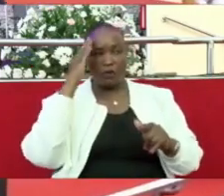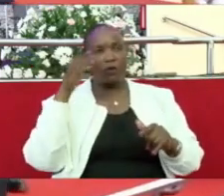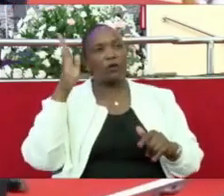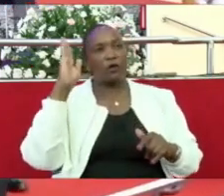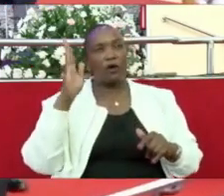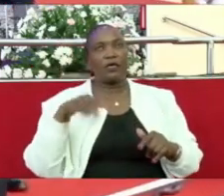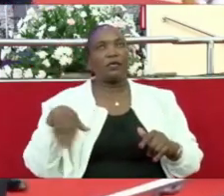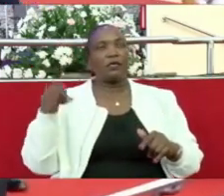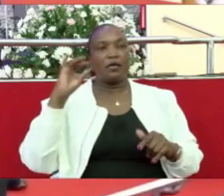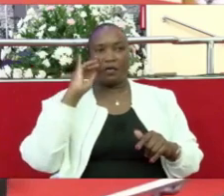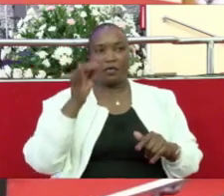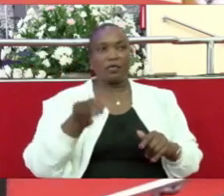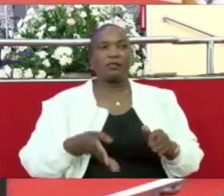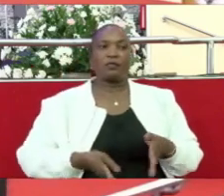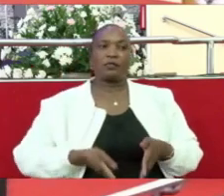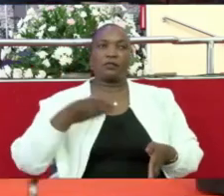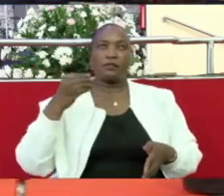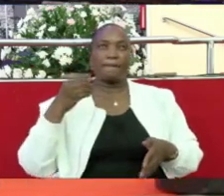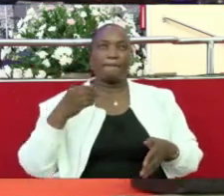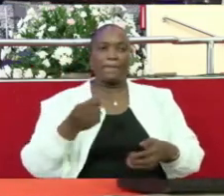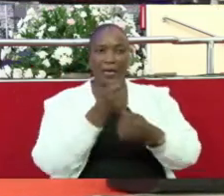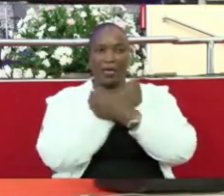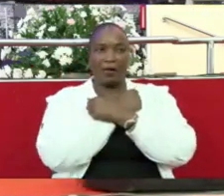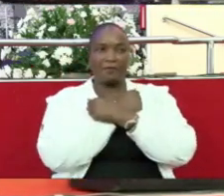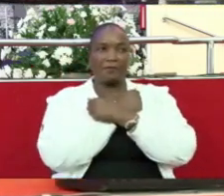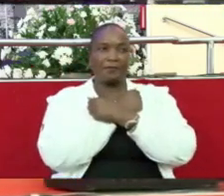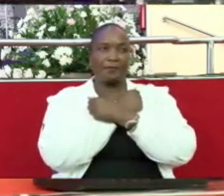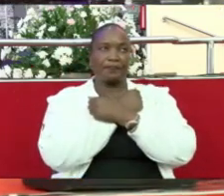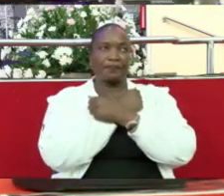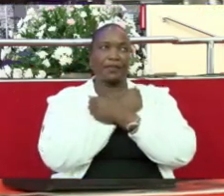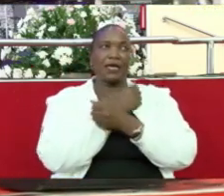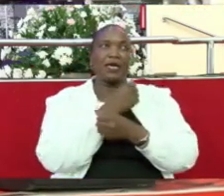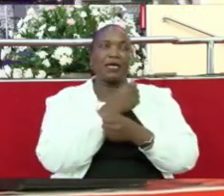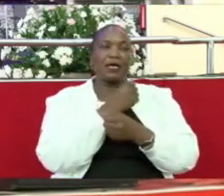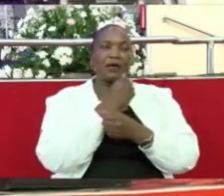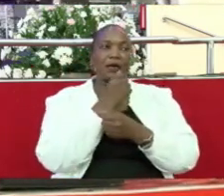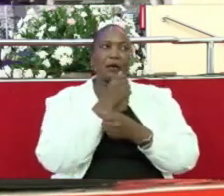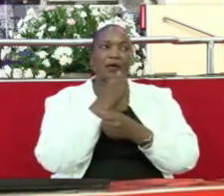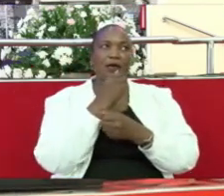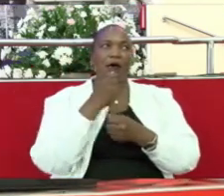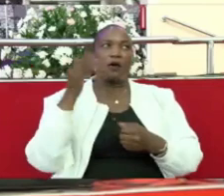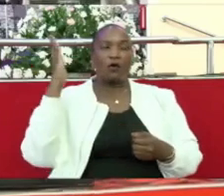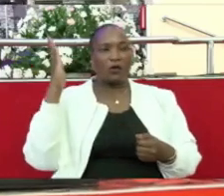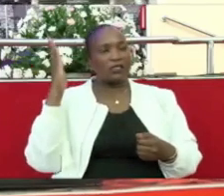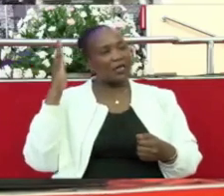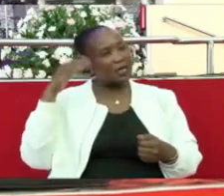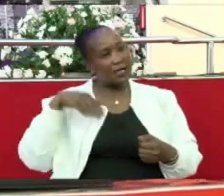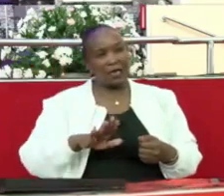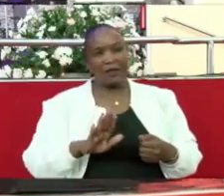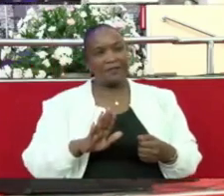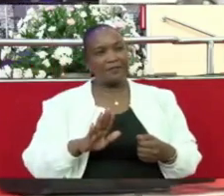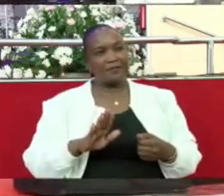love is unconditional. And therefore you don't need to do anything for Him to love